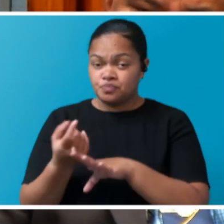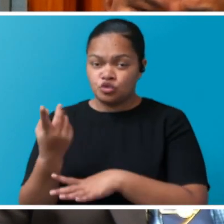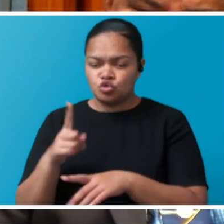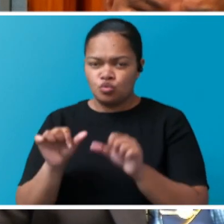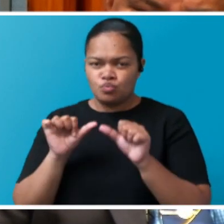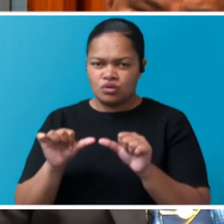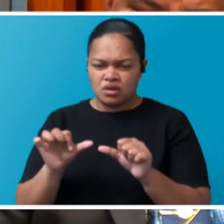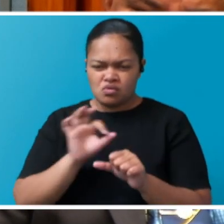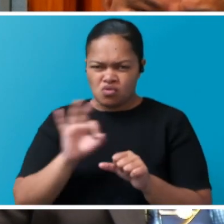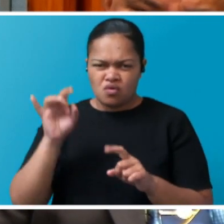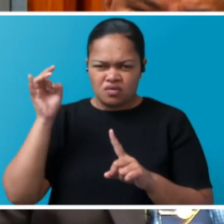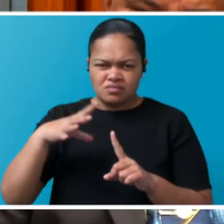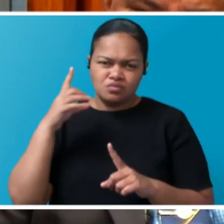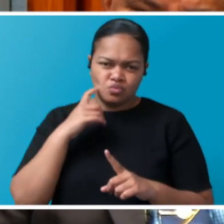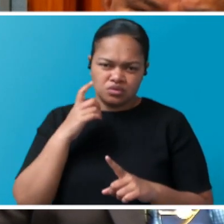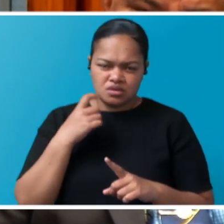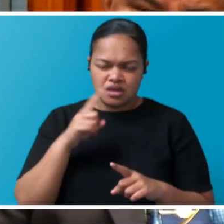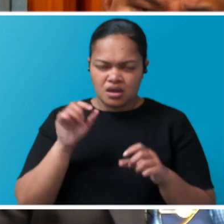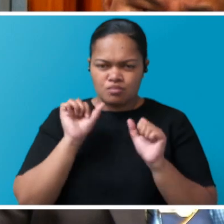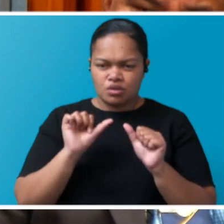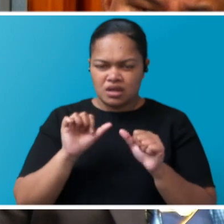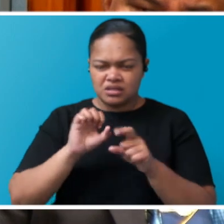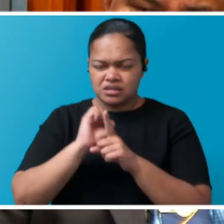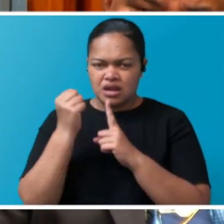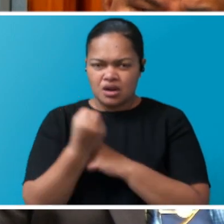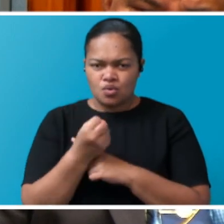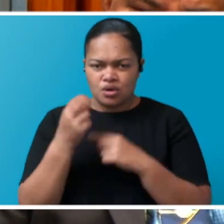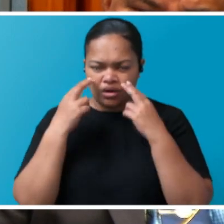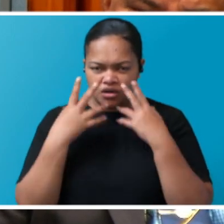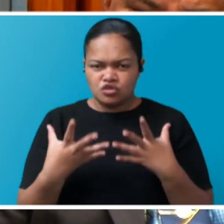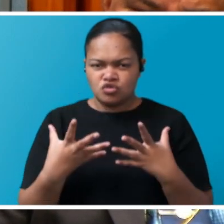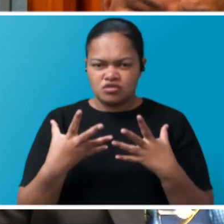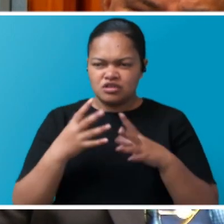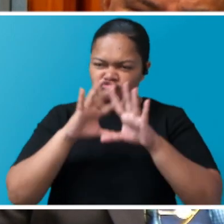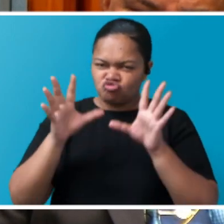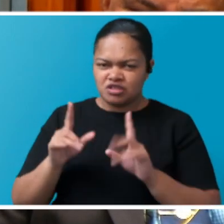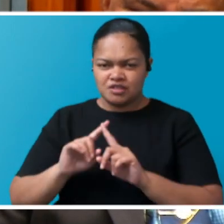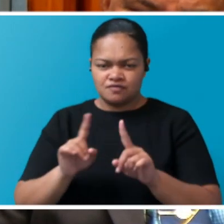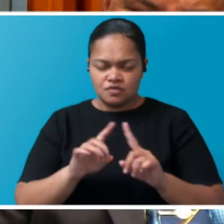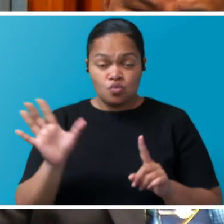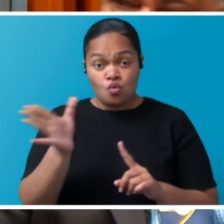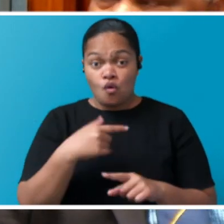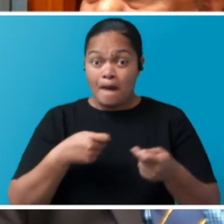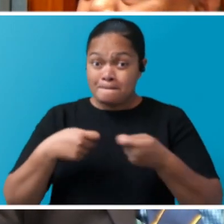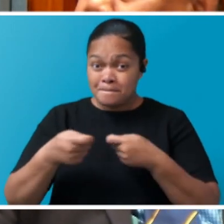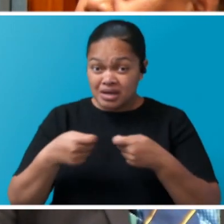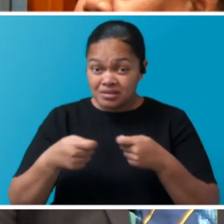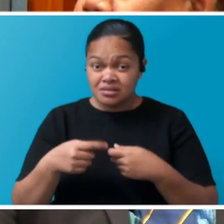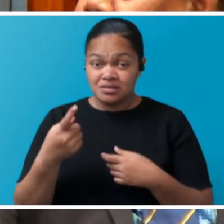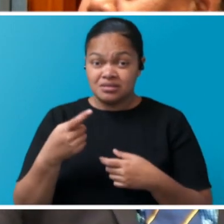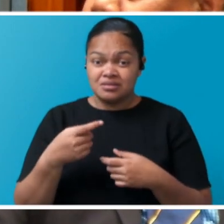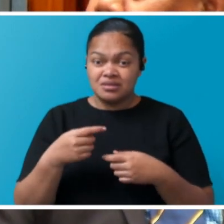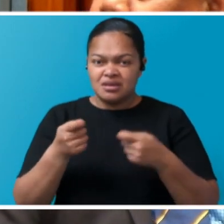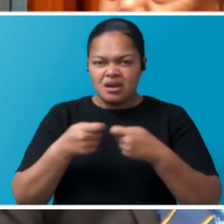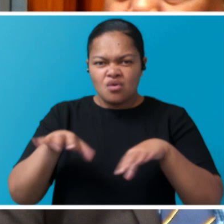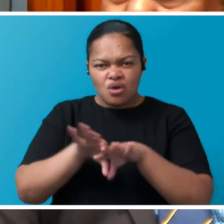protect surrounding natural resources. The Speaker, sir, all market waste, grass cuttings,